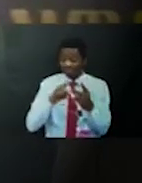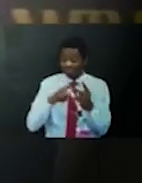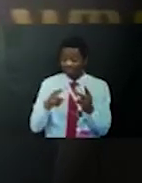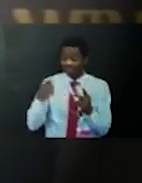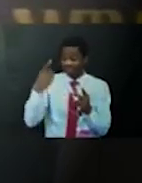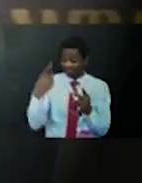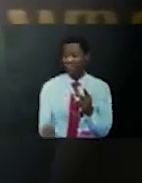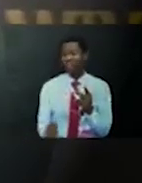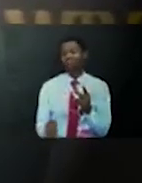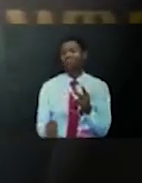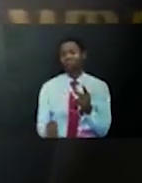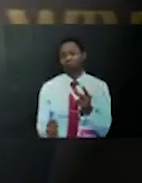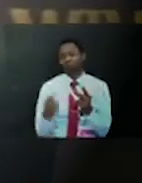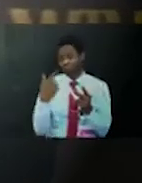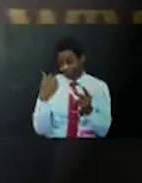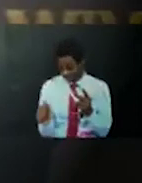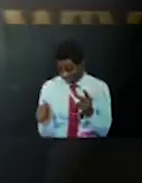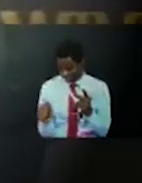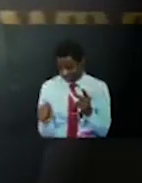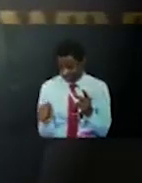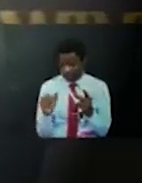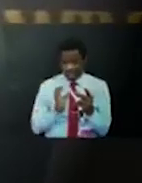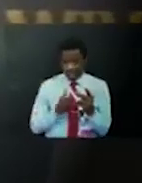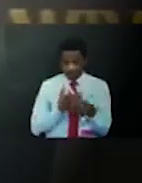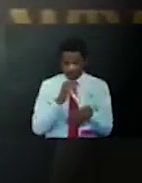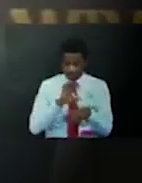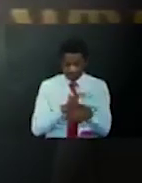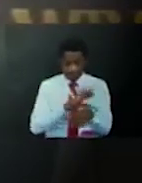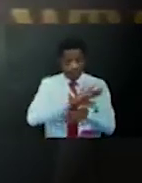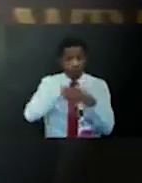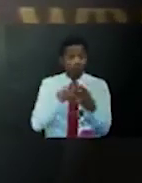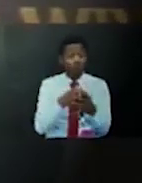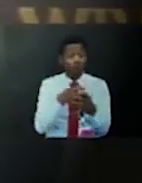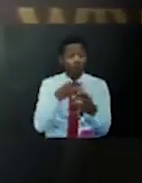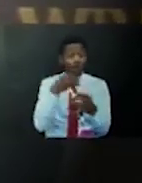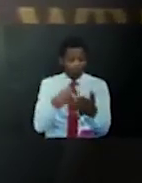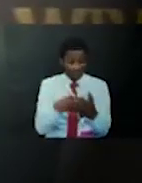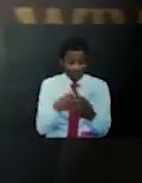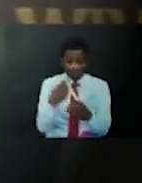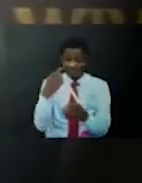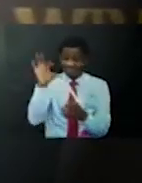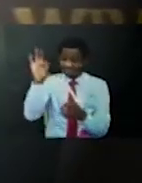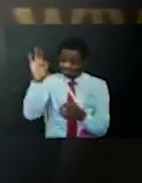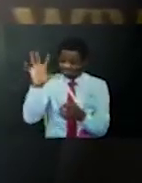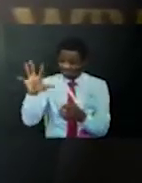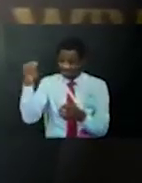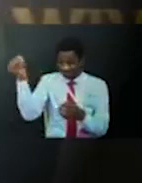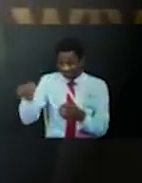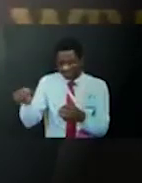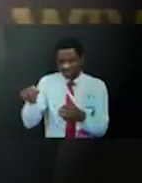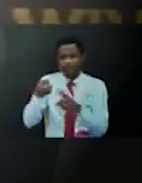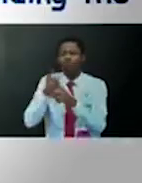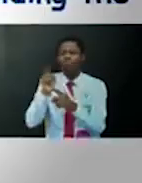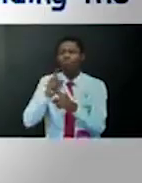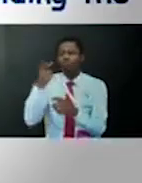95% plus of our earnings comes from tithe. So you need to teach it. Don't just say that it